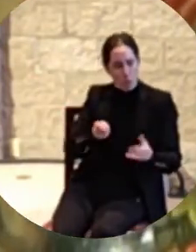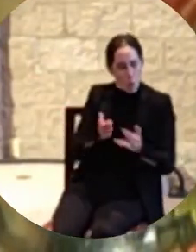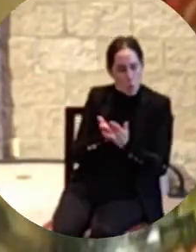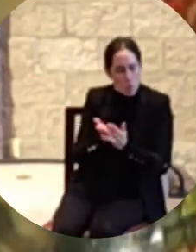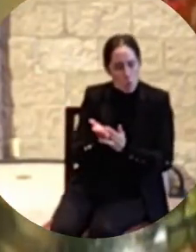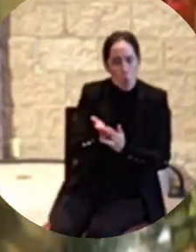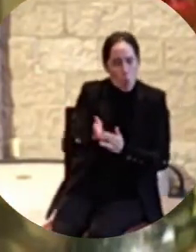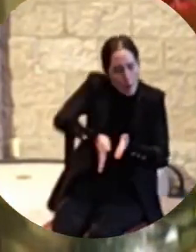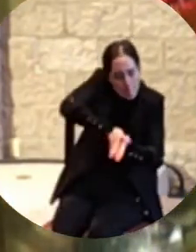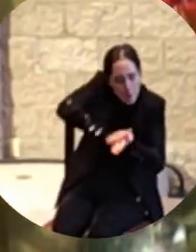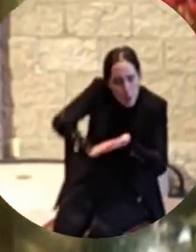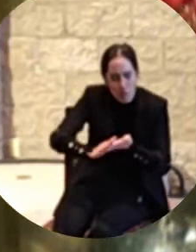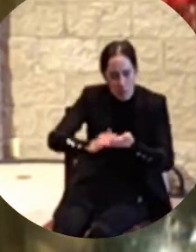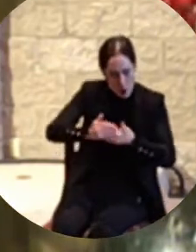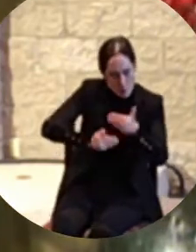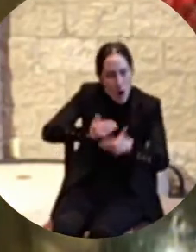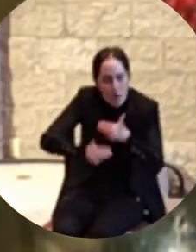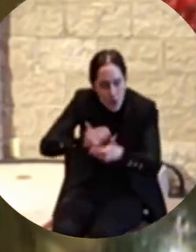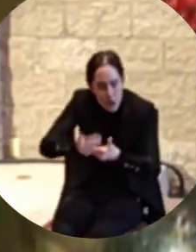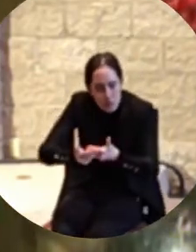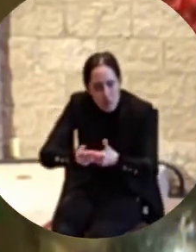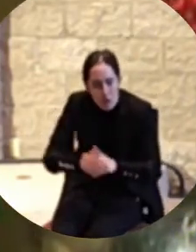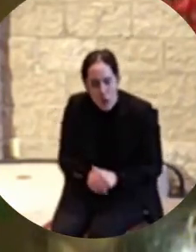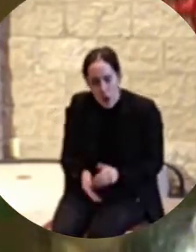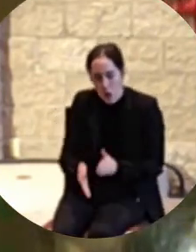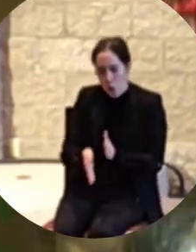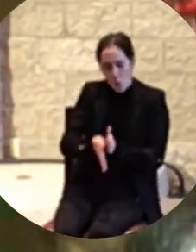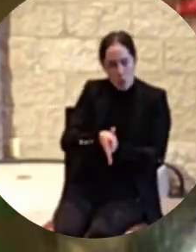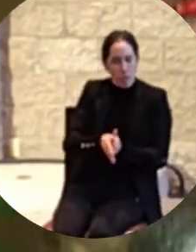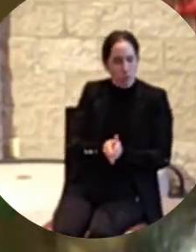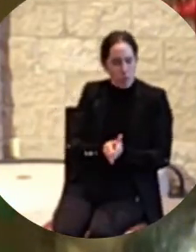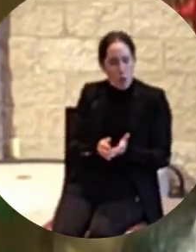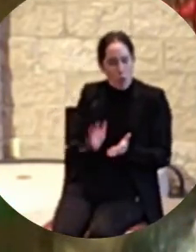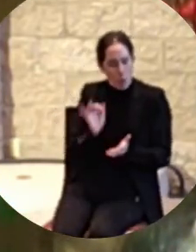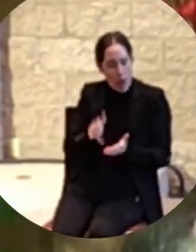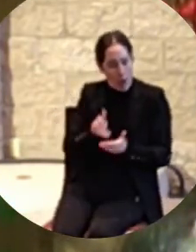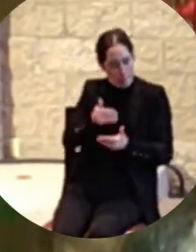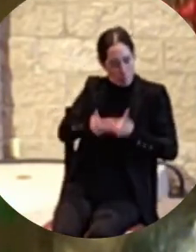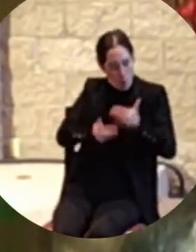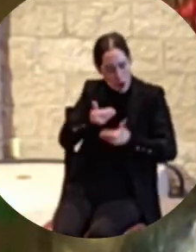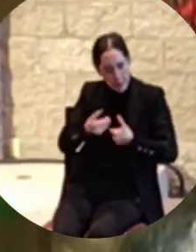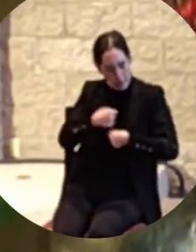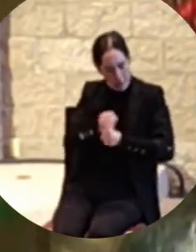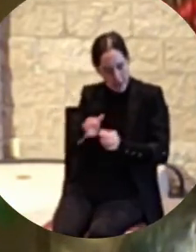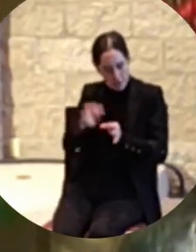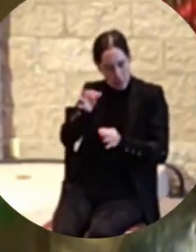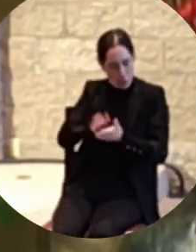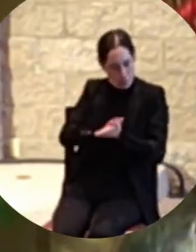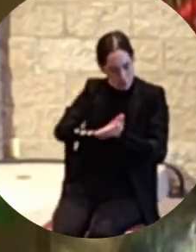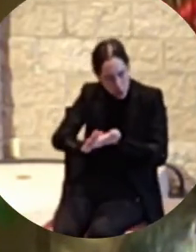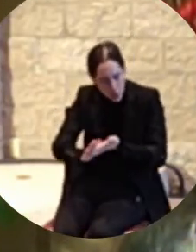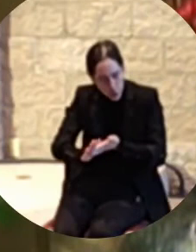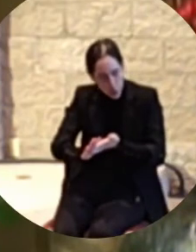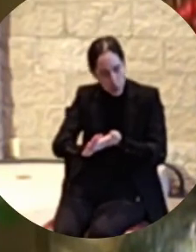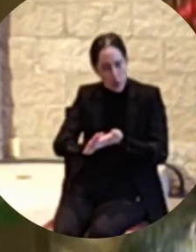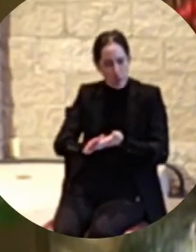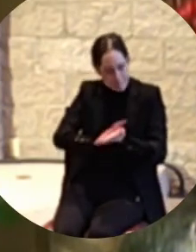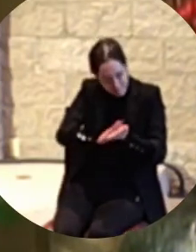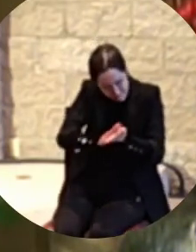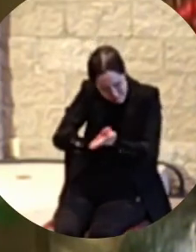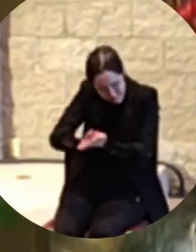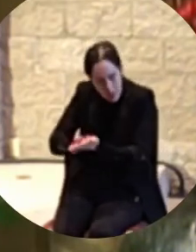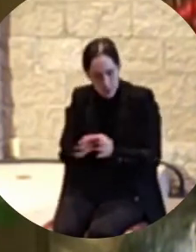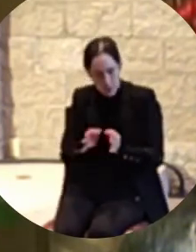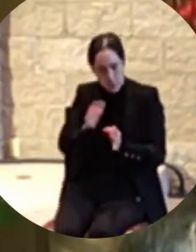the purifying spirit contains its work in us until we come forth free from all that does